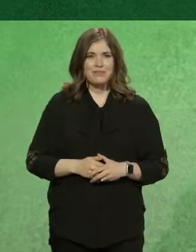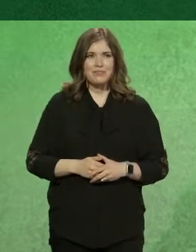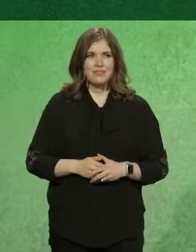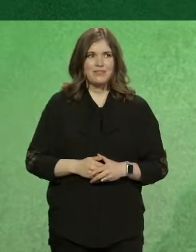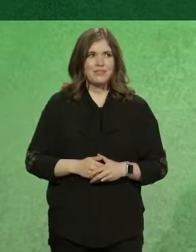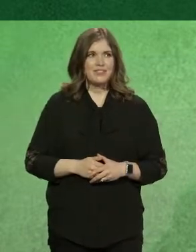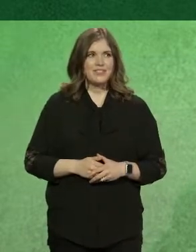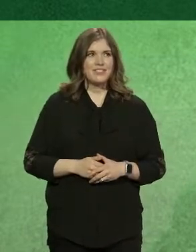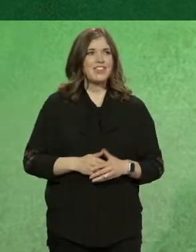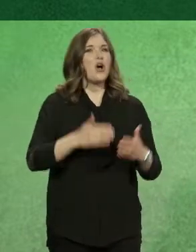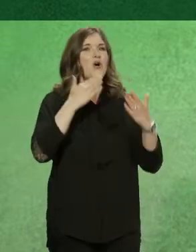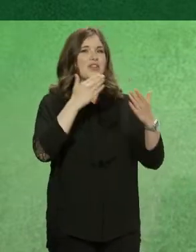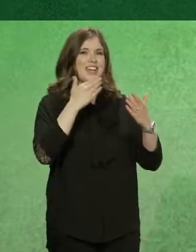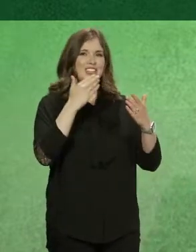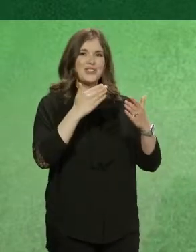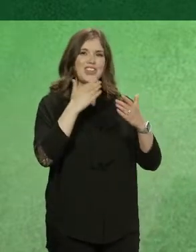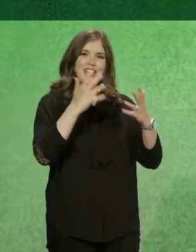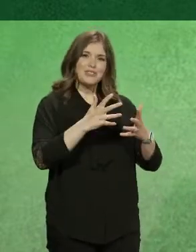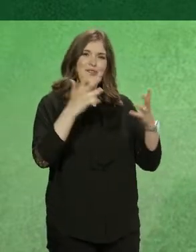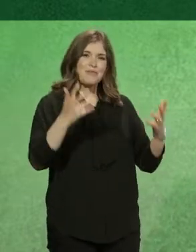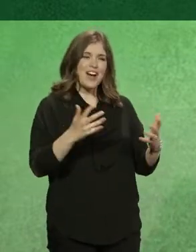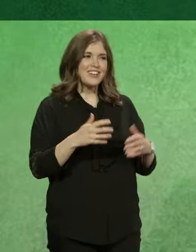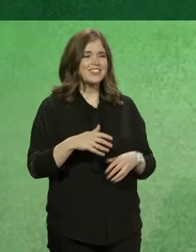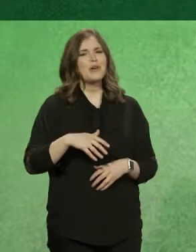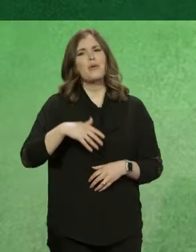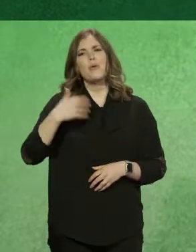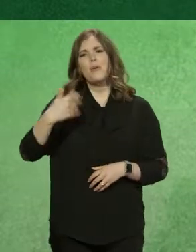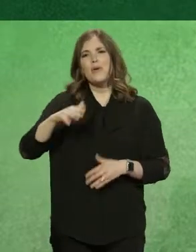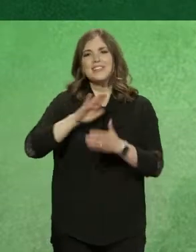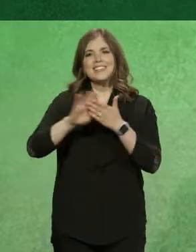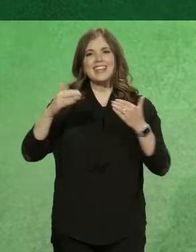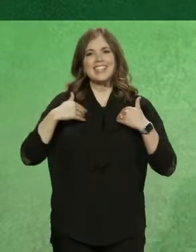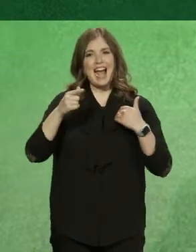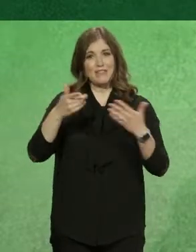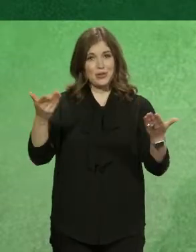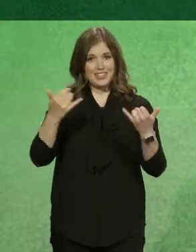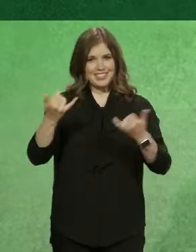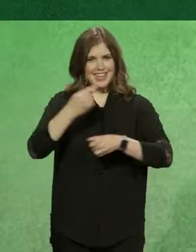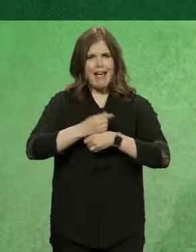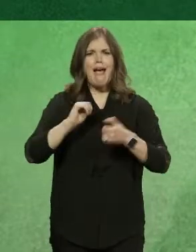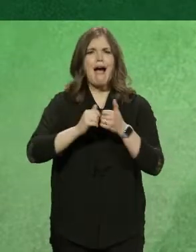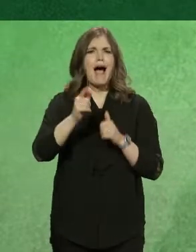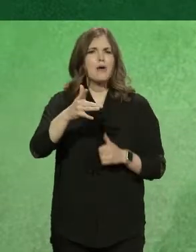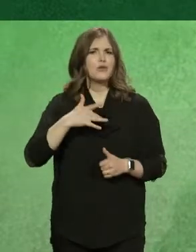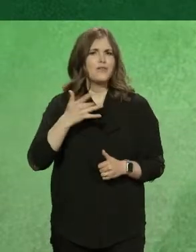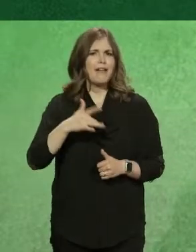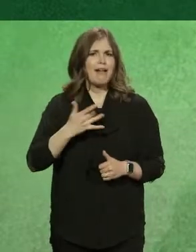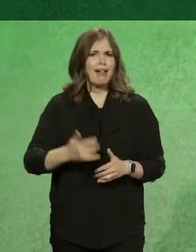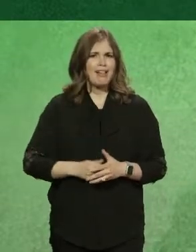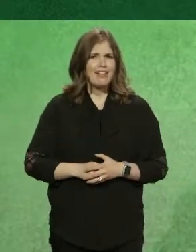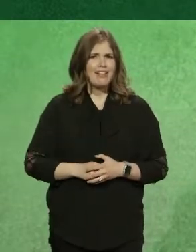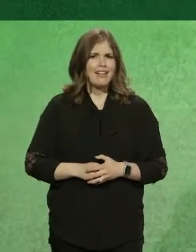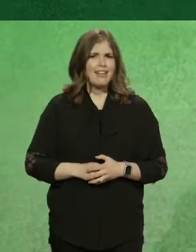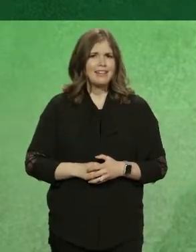Oh, thank you so much. Good, it's so good to have you here today. How are you feeling?